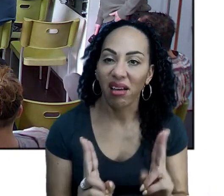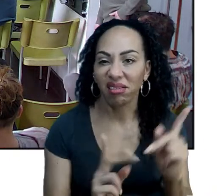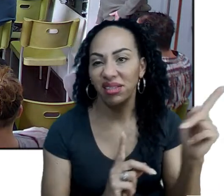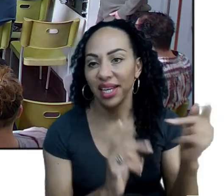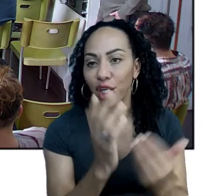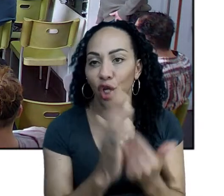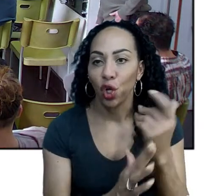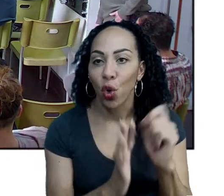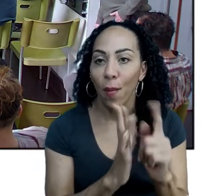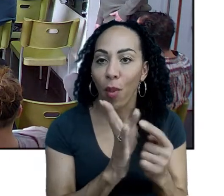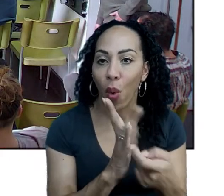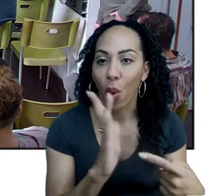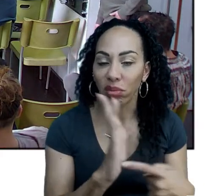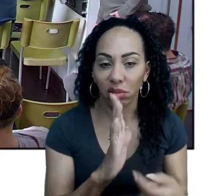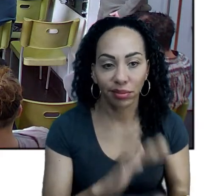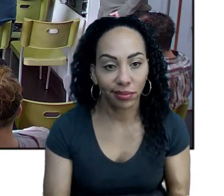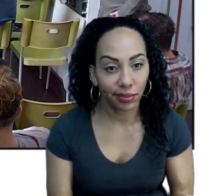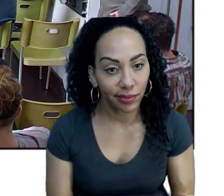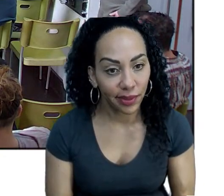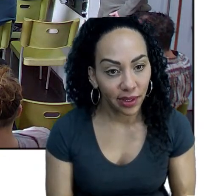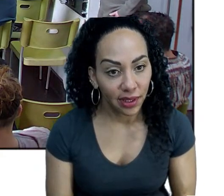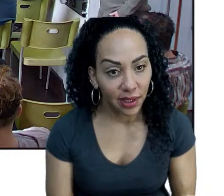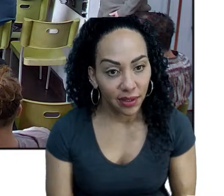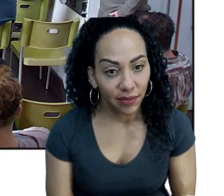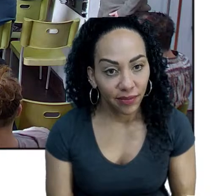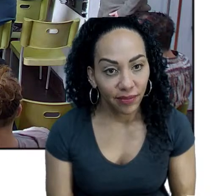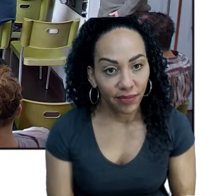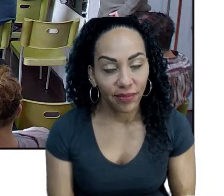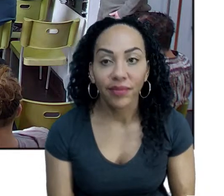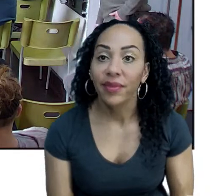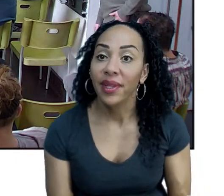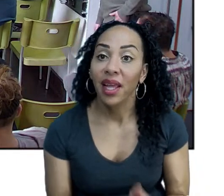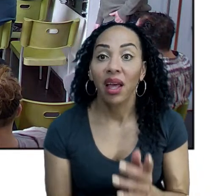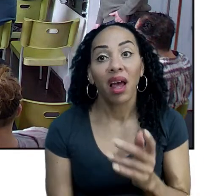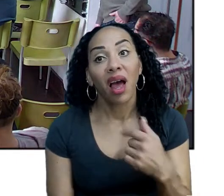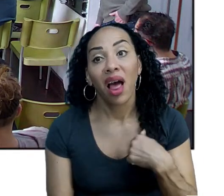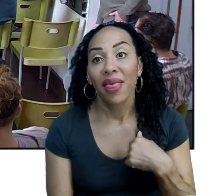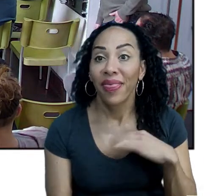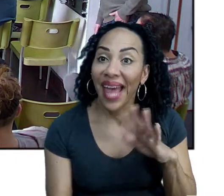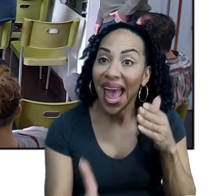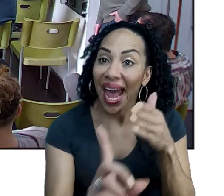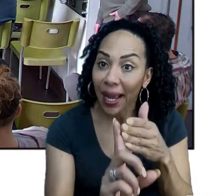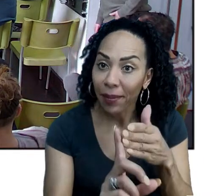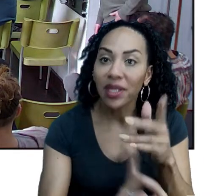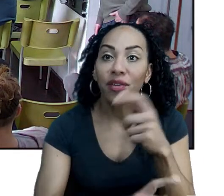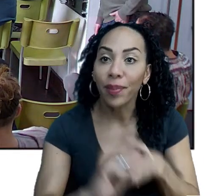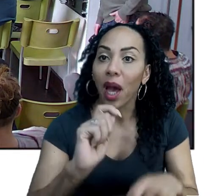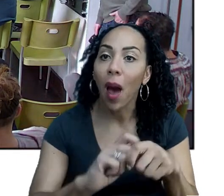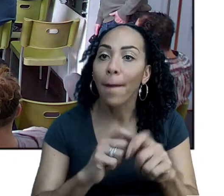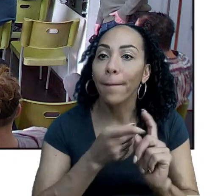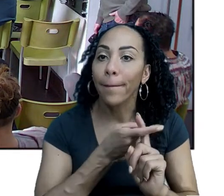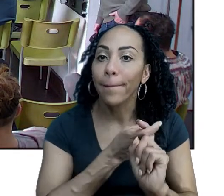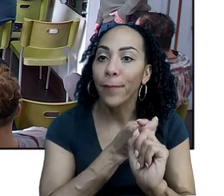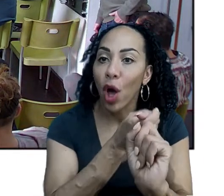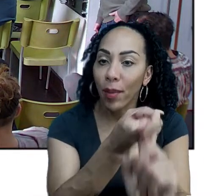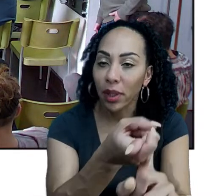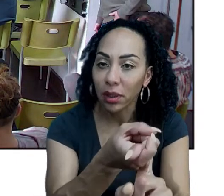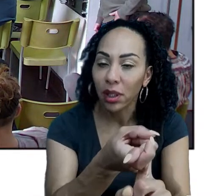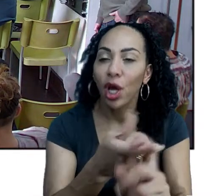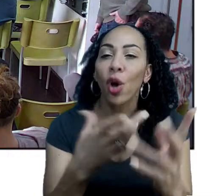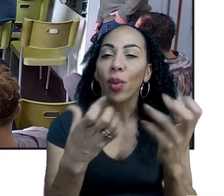The ambition is for it to be a permanent thing, but it is also movable. So we currently have one Sky